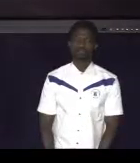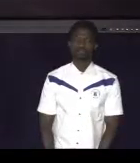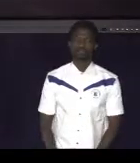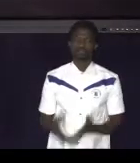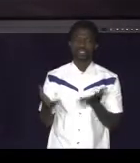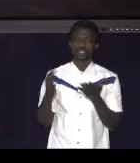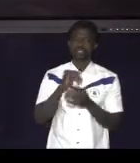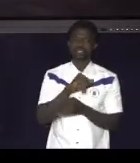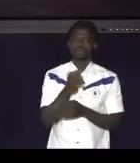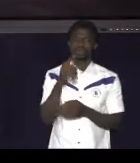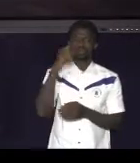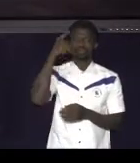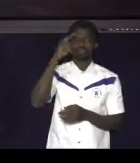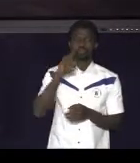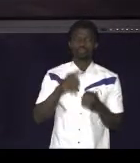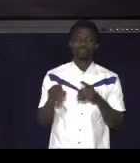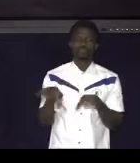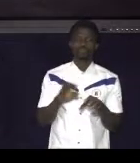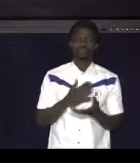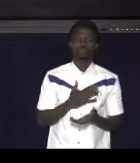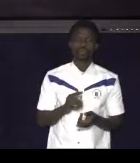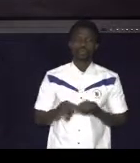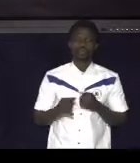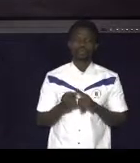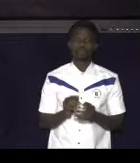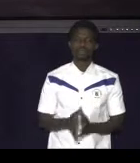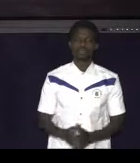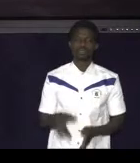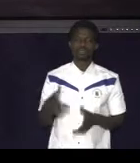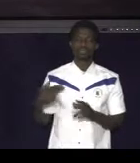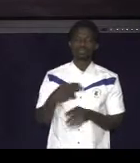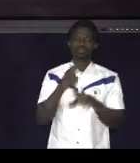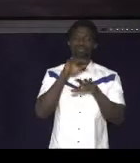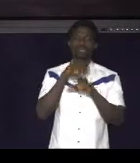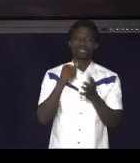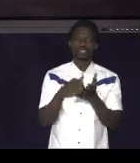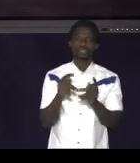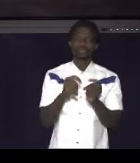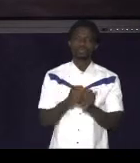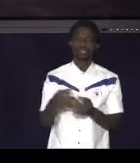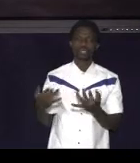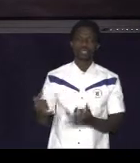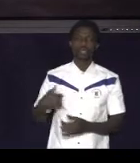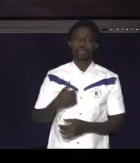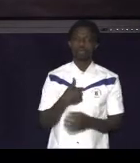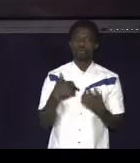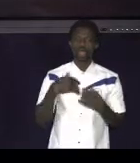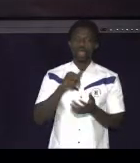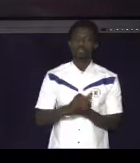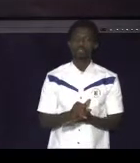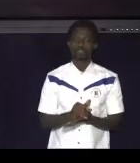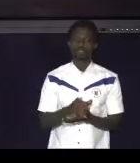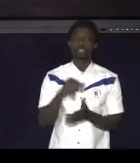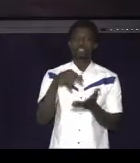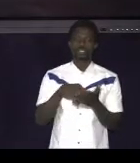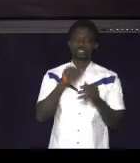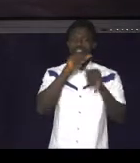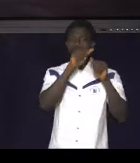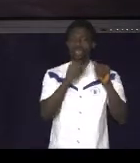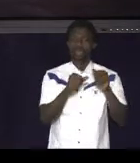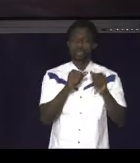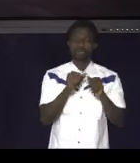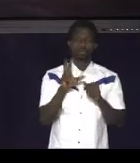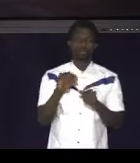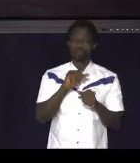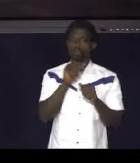Here is another one for you to do, my friend. Let's look at it together. Now we have that this angle,